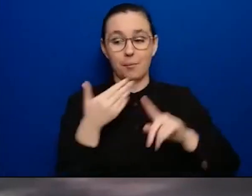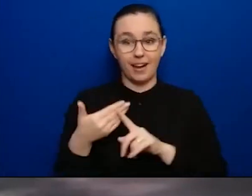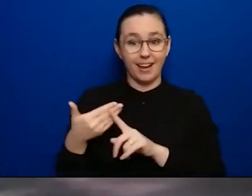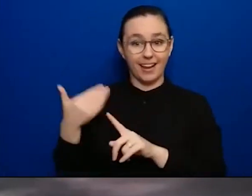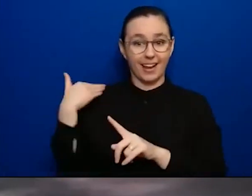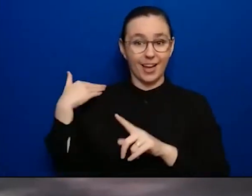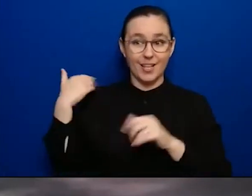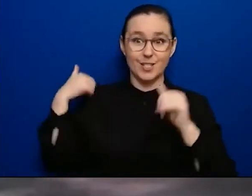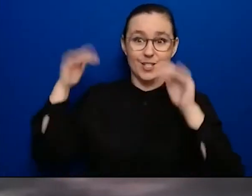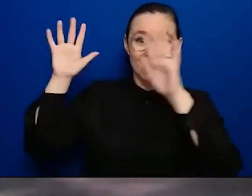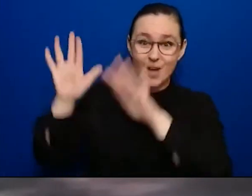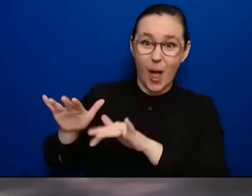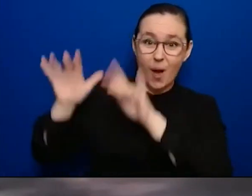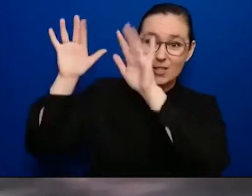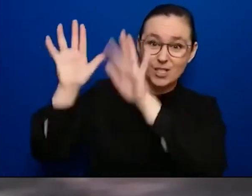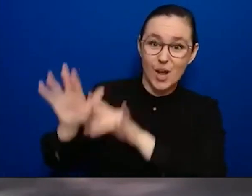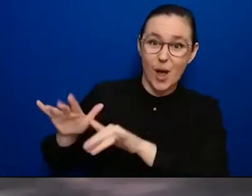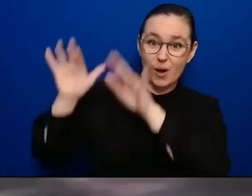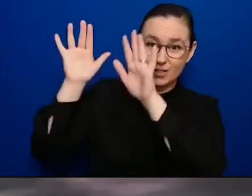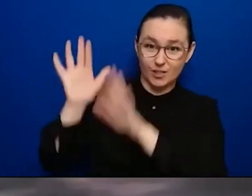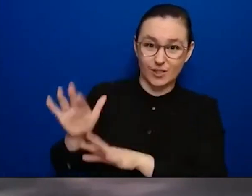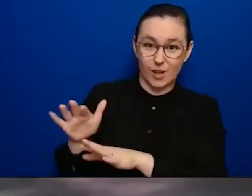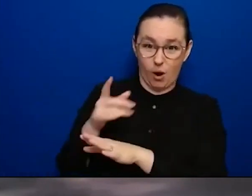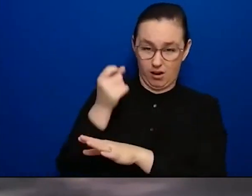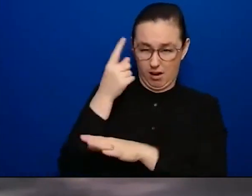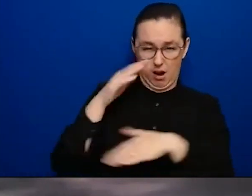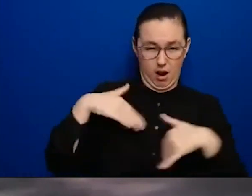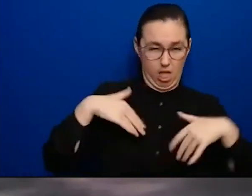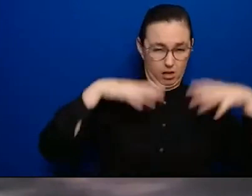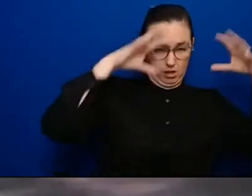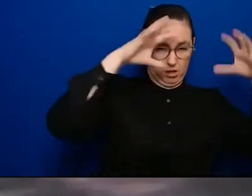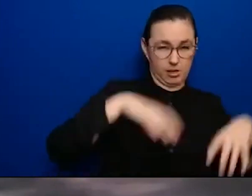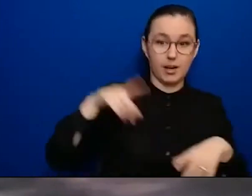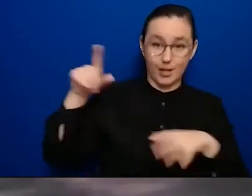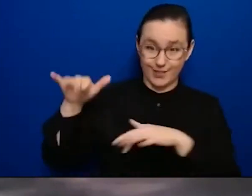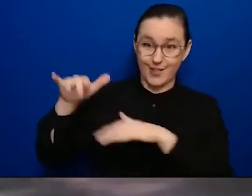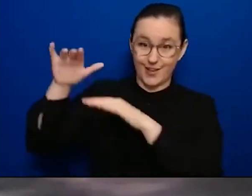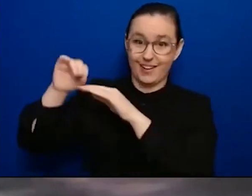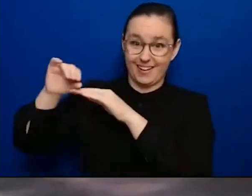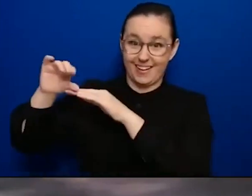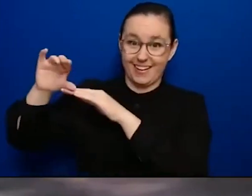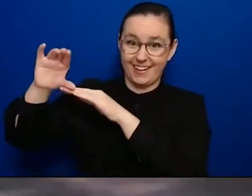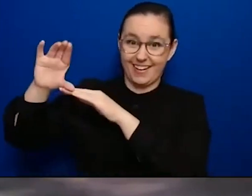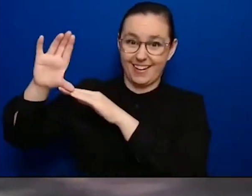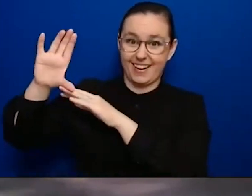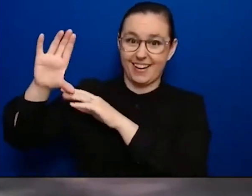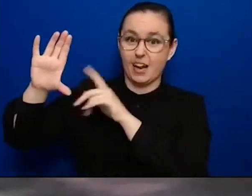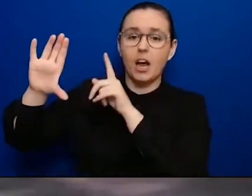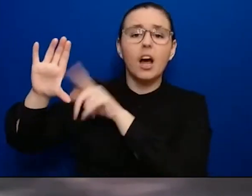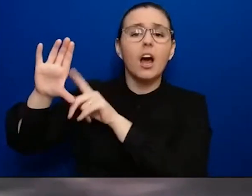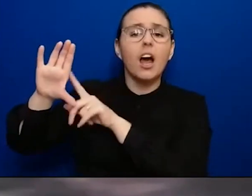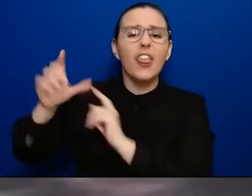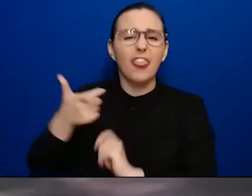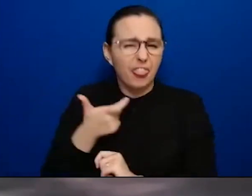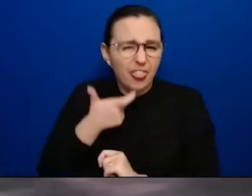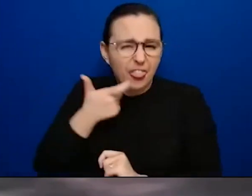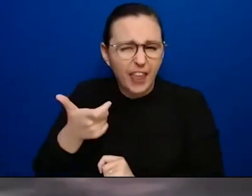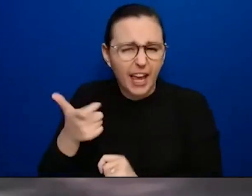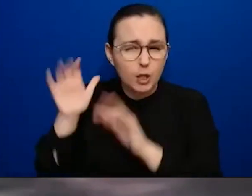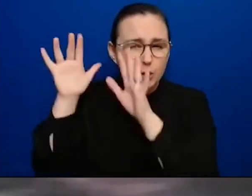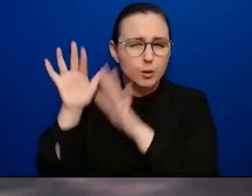and since, is not extremely thick. So a thick snowpack, as David Campbell will